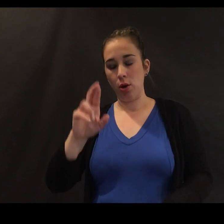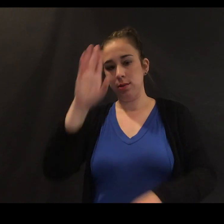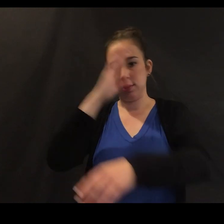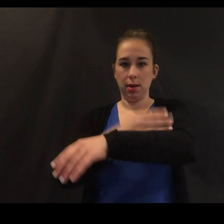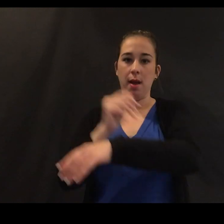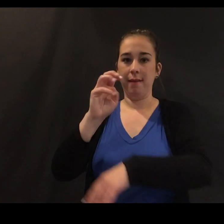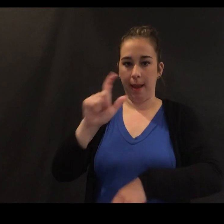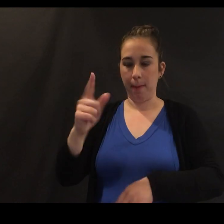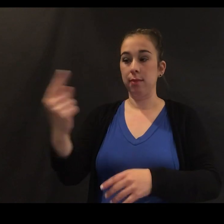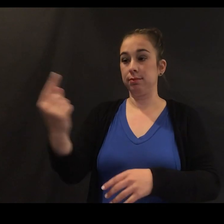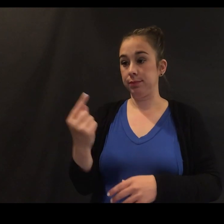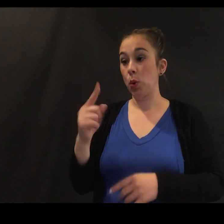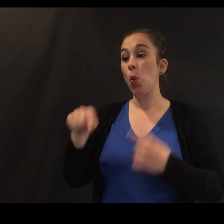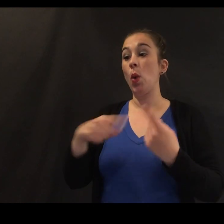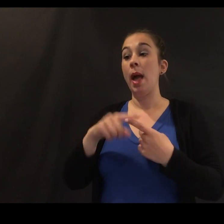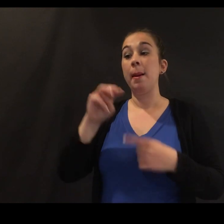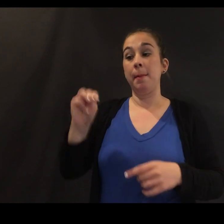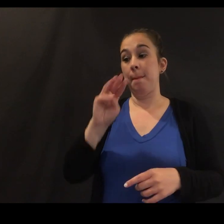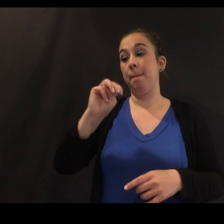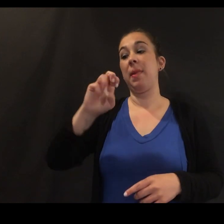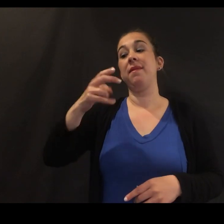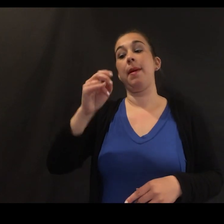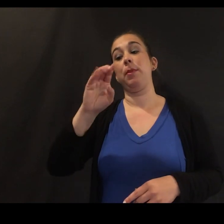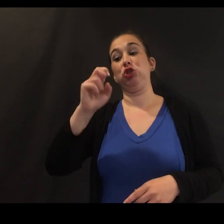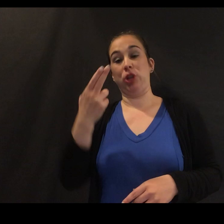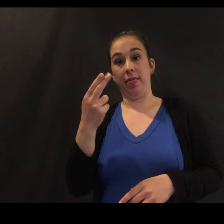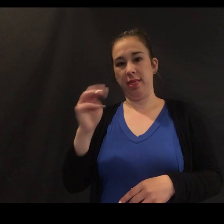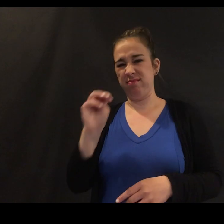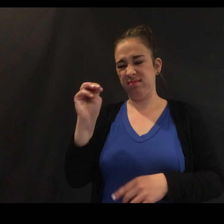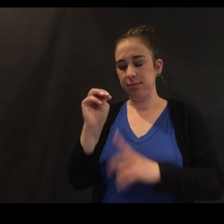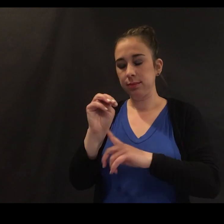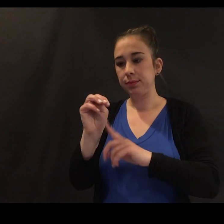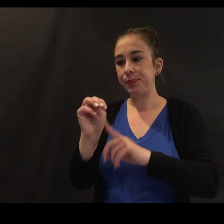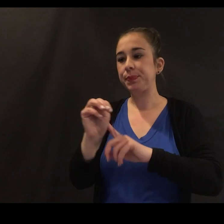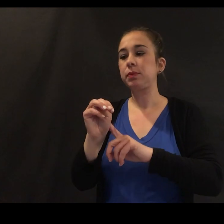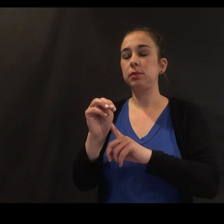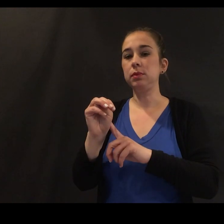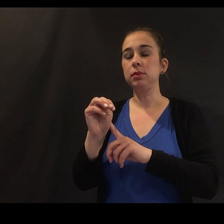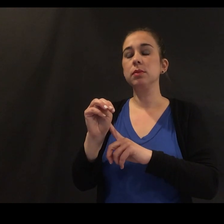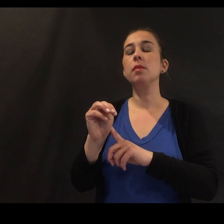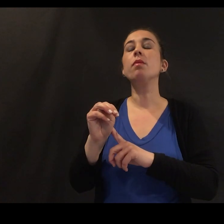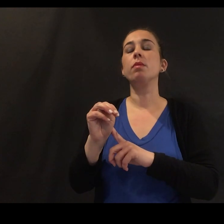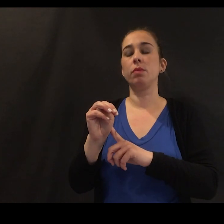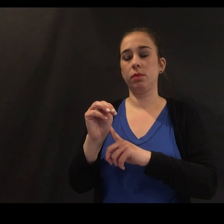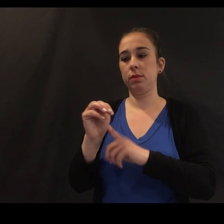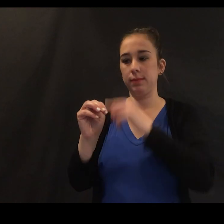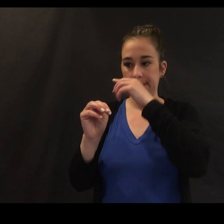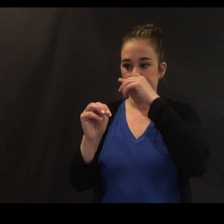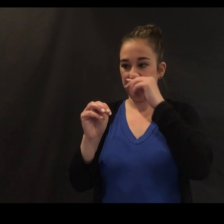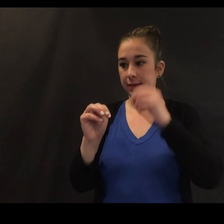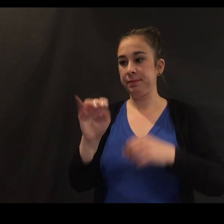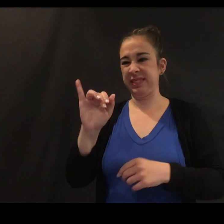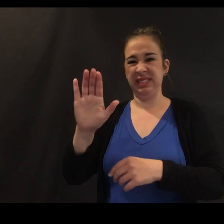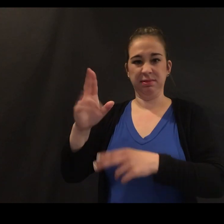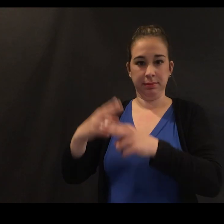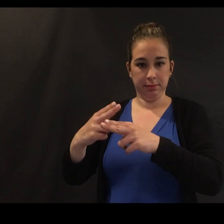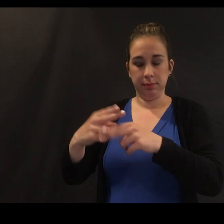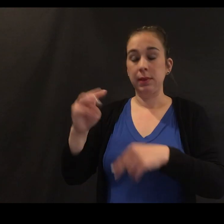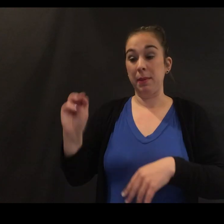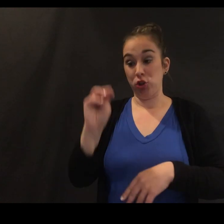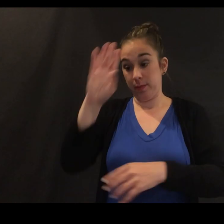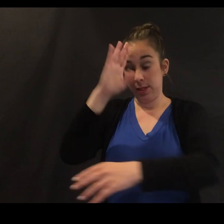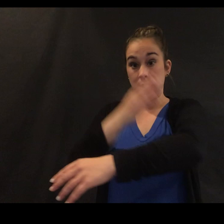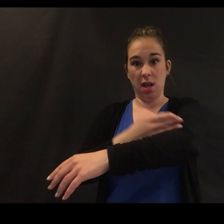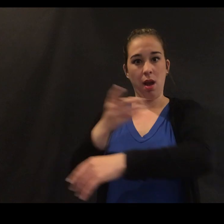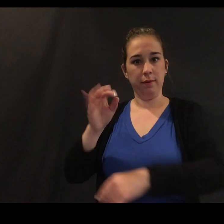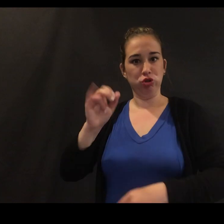When Mephibosheth, here's the key. Now, first time in this passage, we're getting the name of the person. When Mephibosheth, son of Jonathan, the